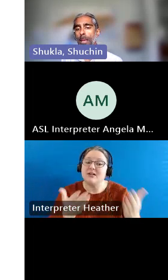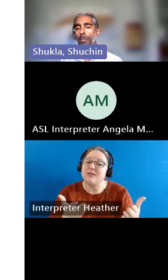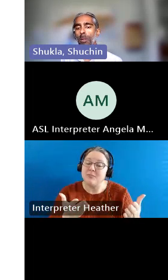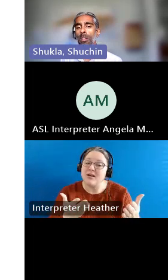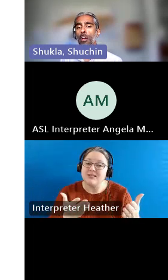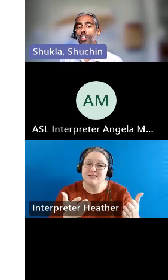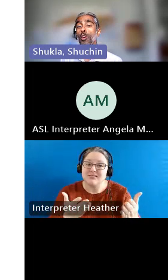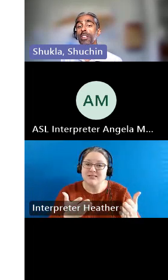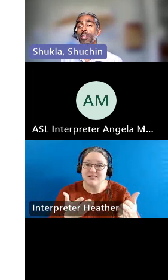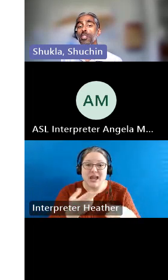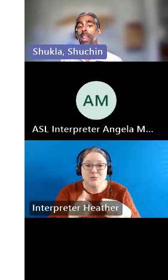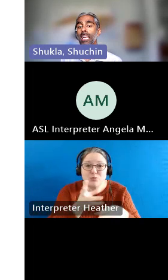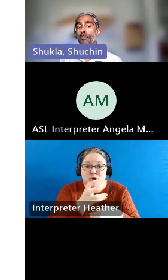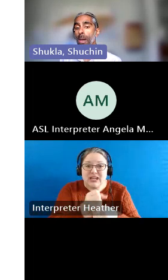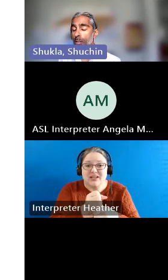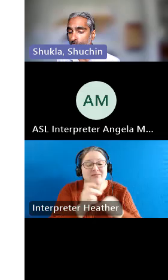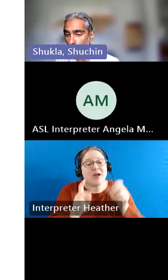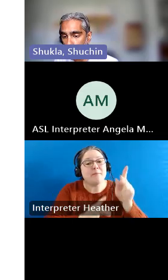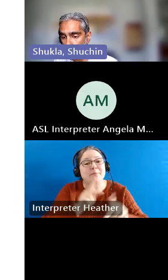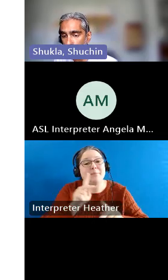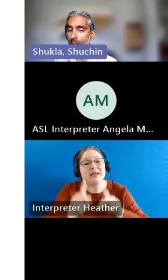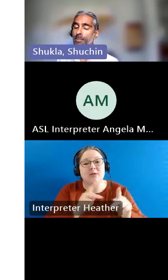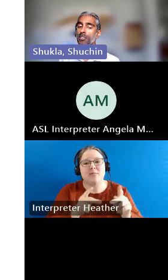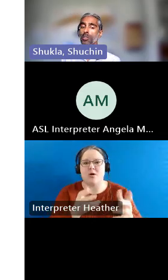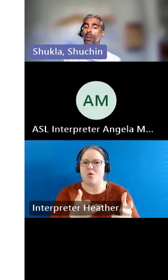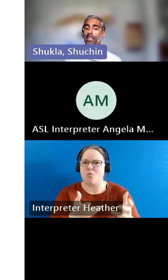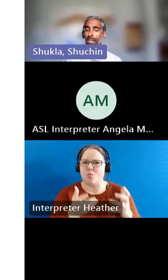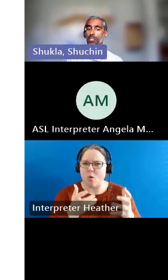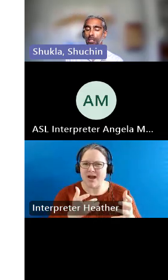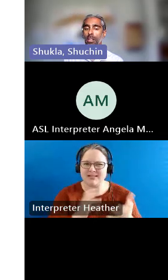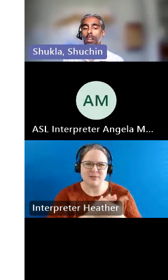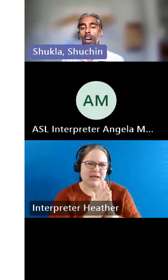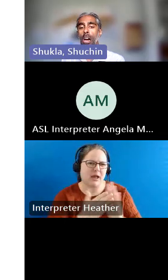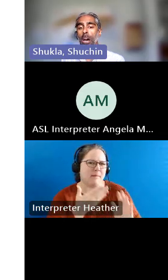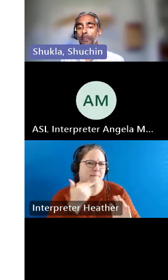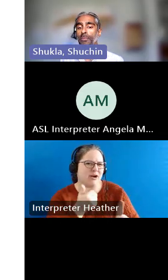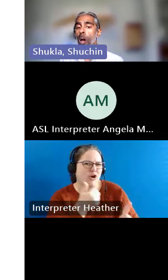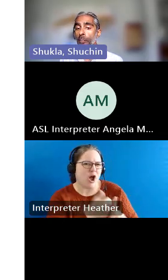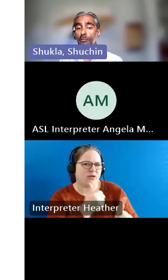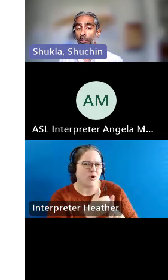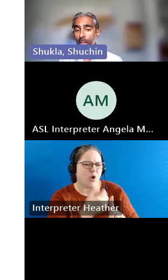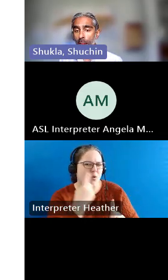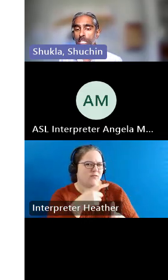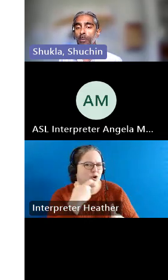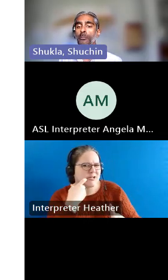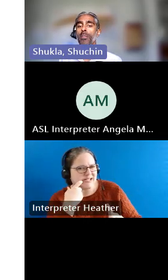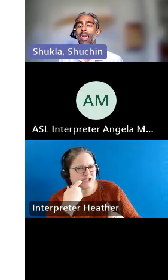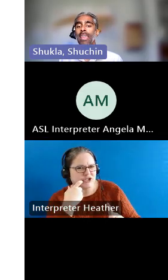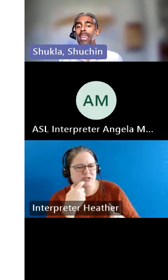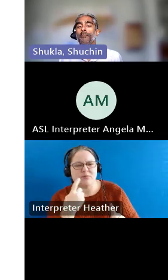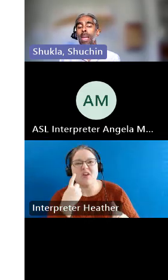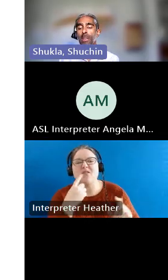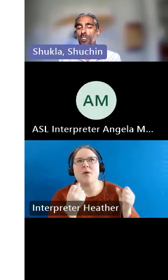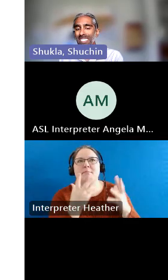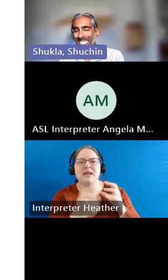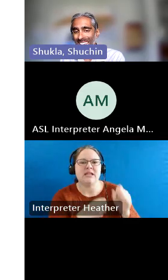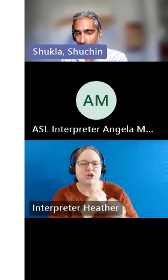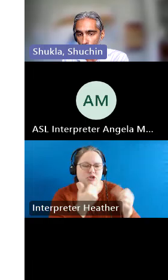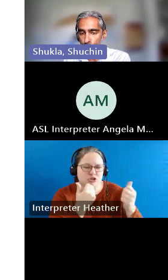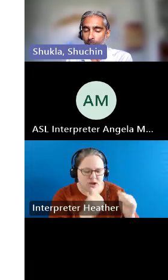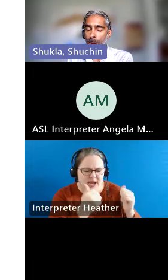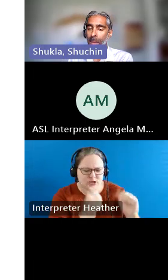that, people usually try to get better on their own when it comes to addiction, often for years before they